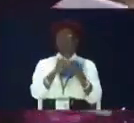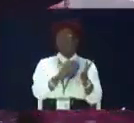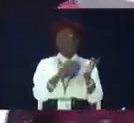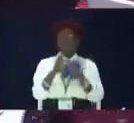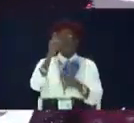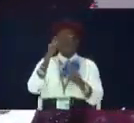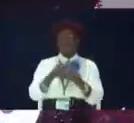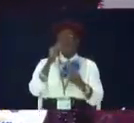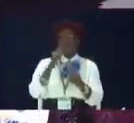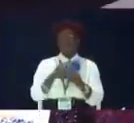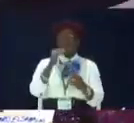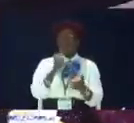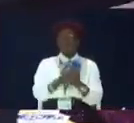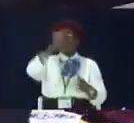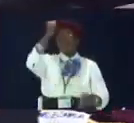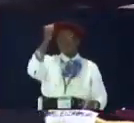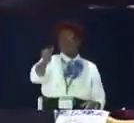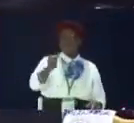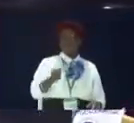name.